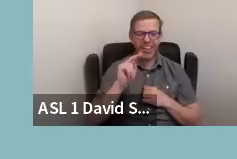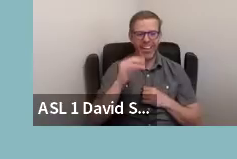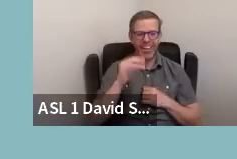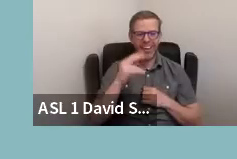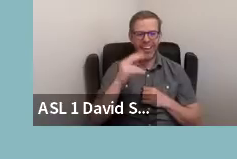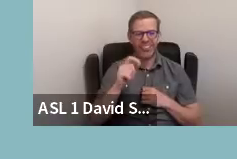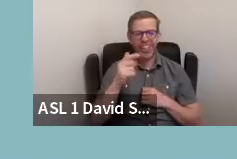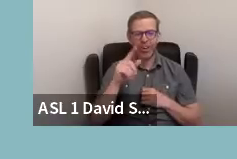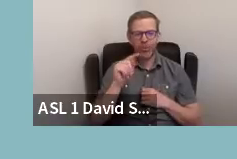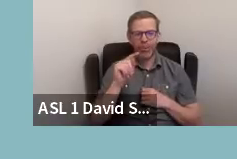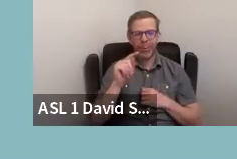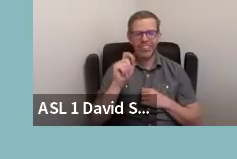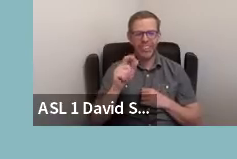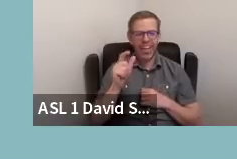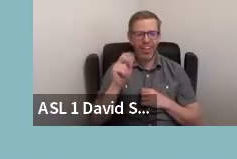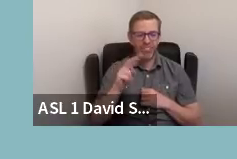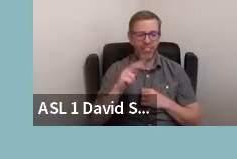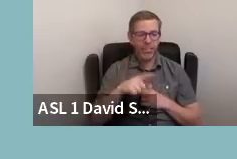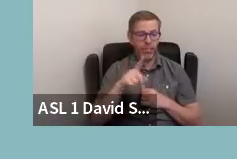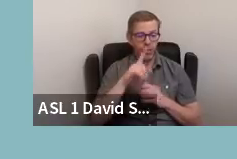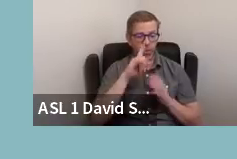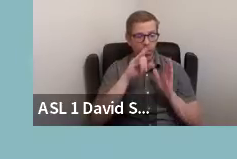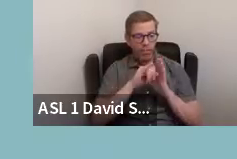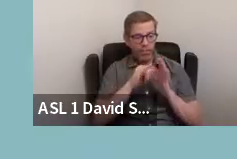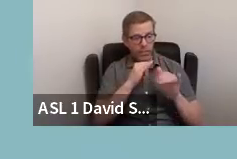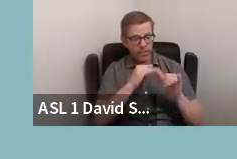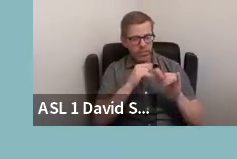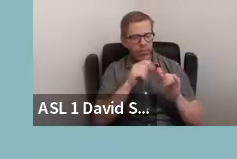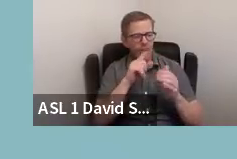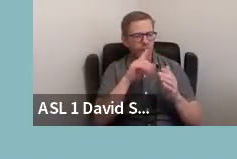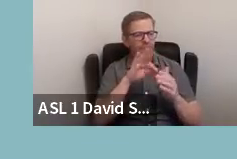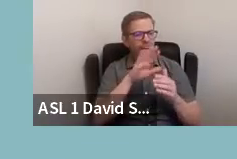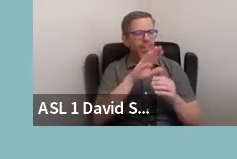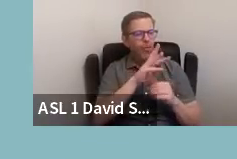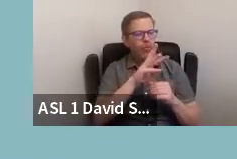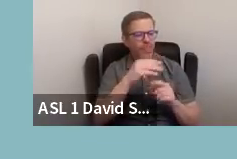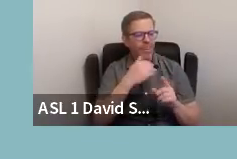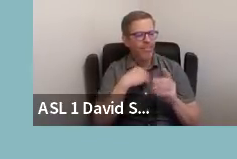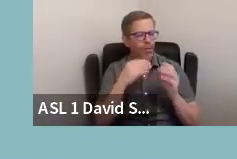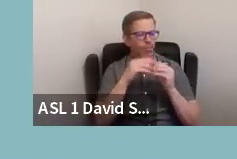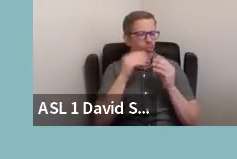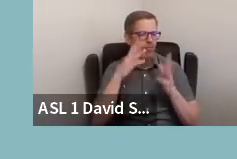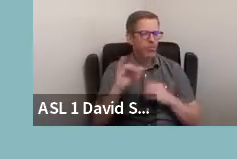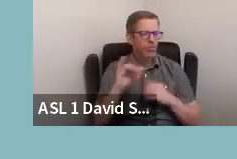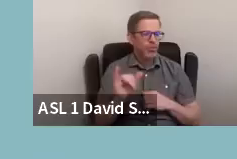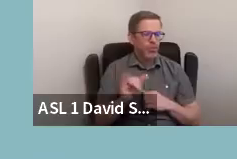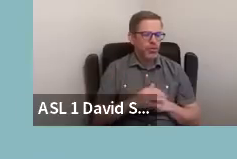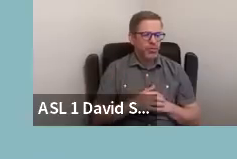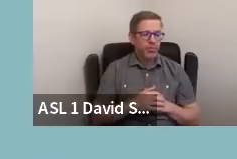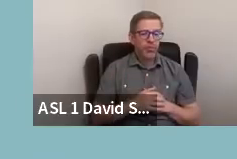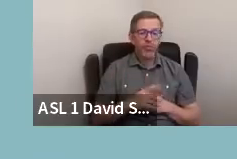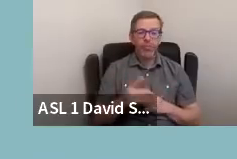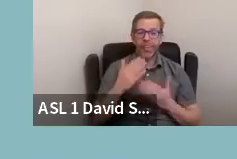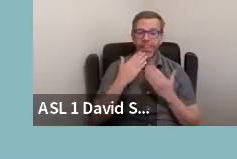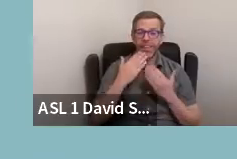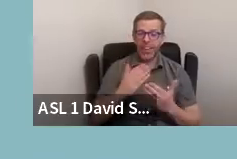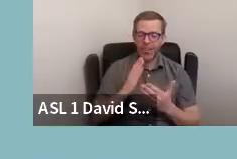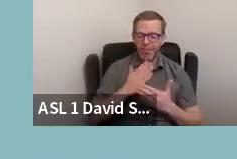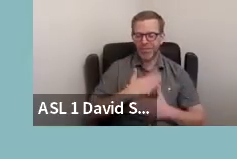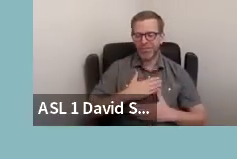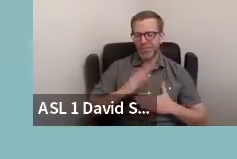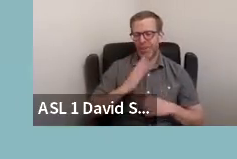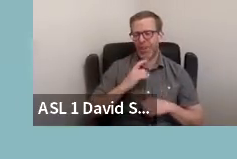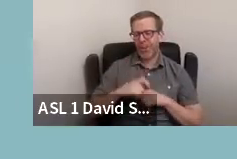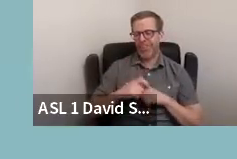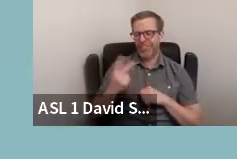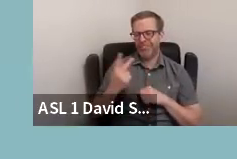identified ICs of interest, look for similar links on their sites too. Well, thank you, Sherry. I've enjoyed our time together discussing the NIH